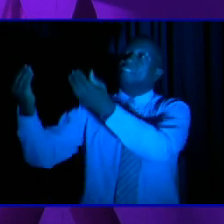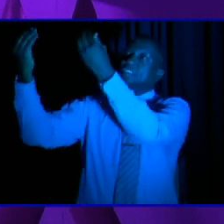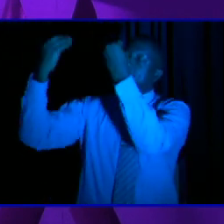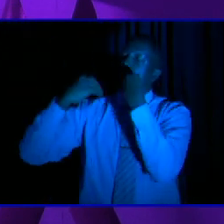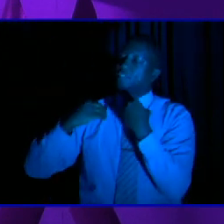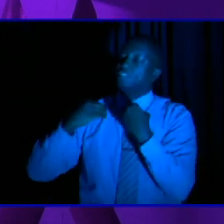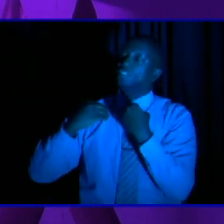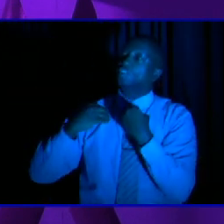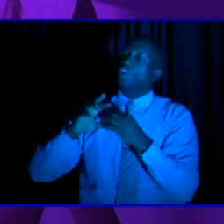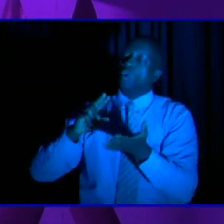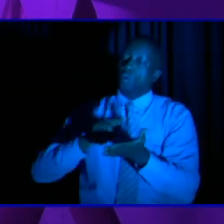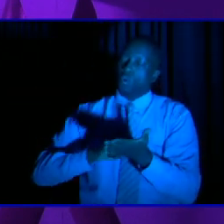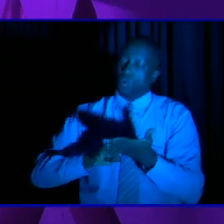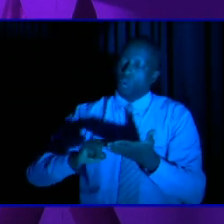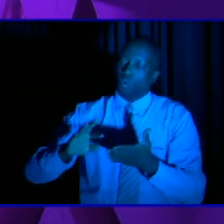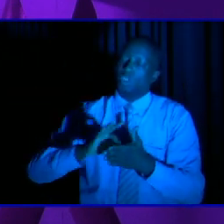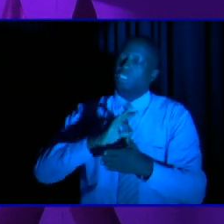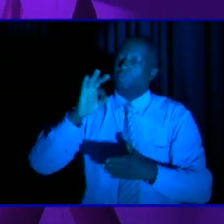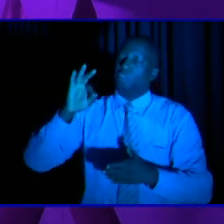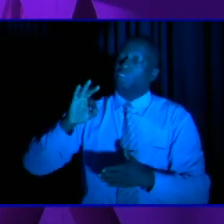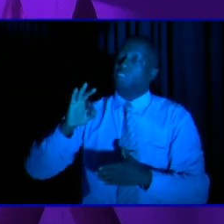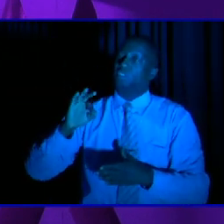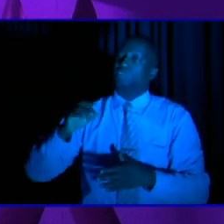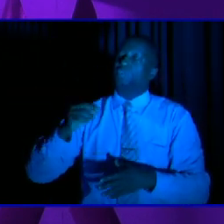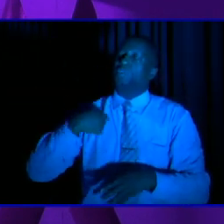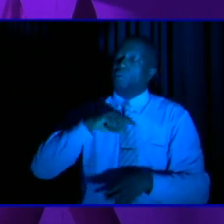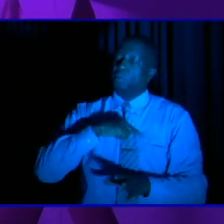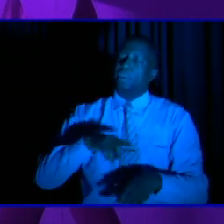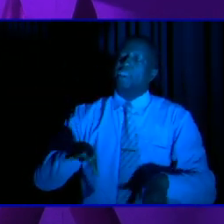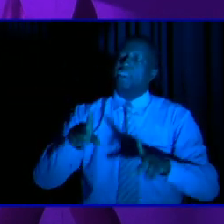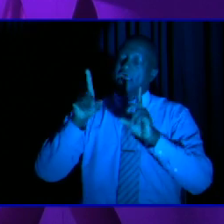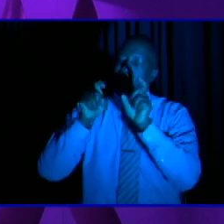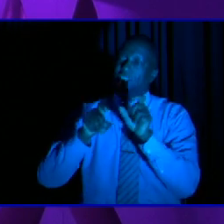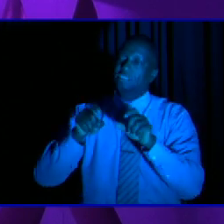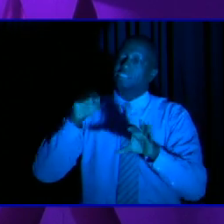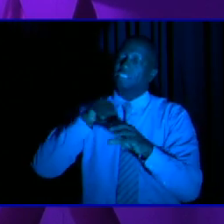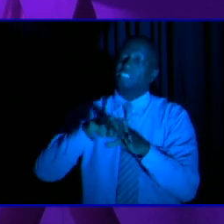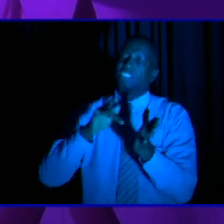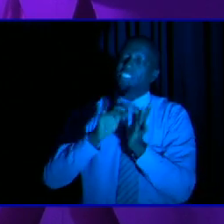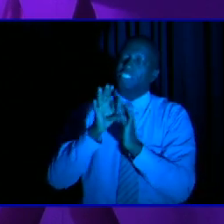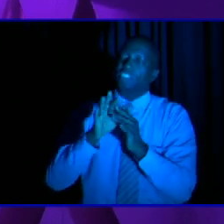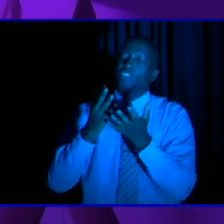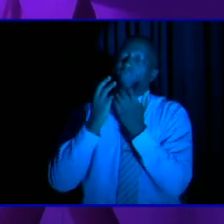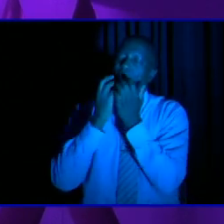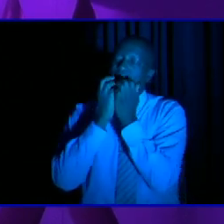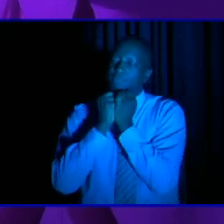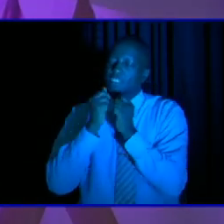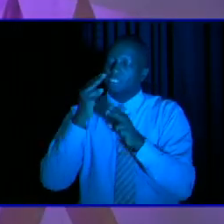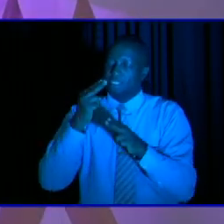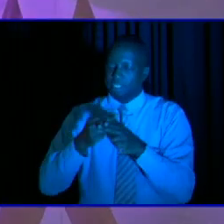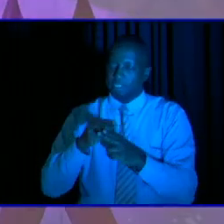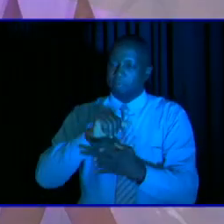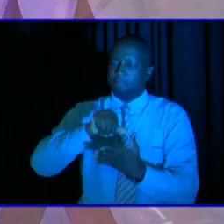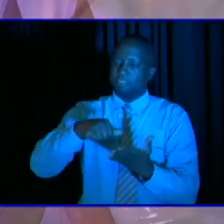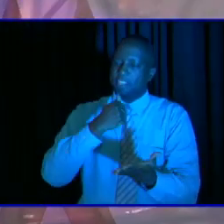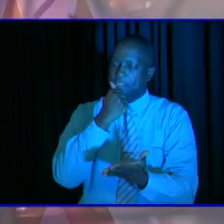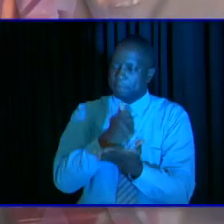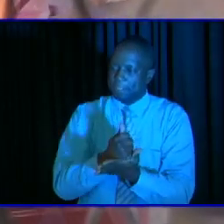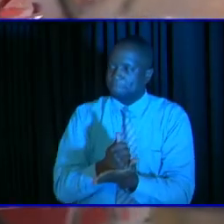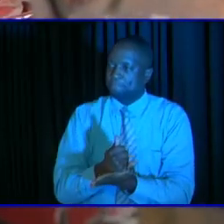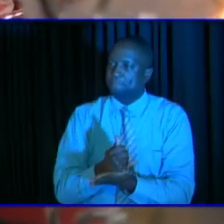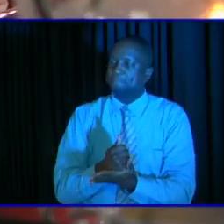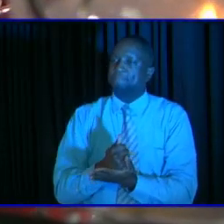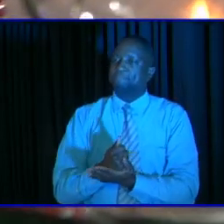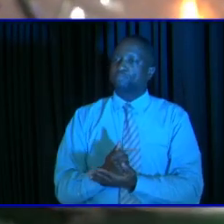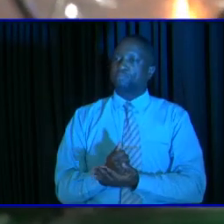as you have promised, is our asking in Jesus' precious name. Amen.